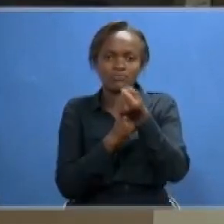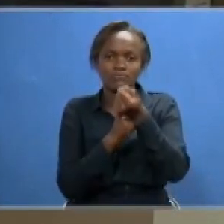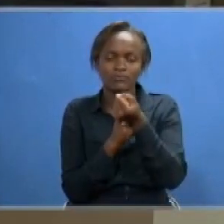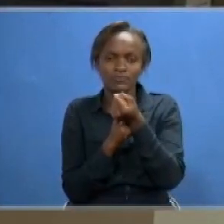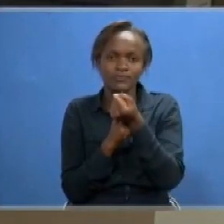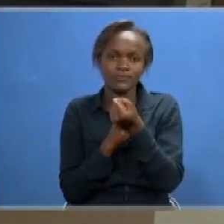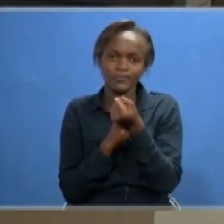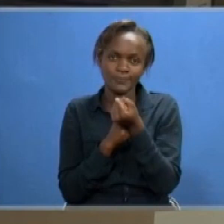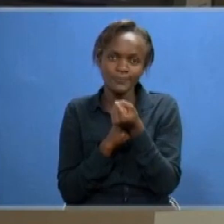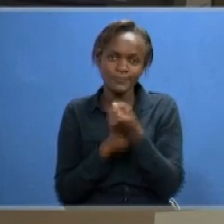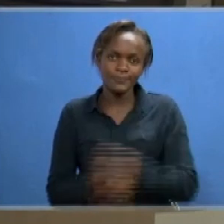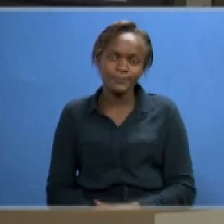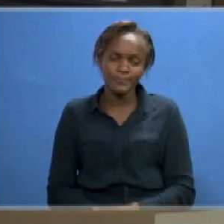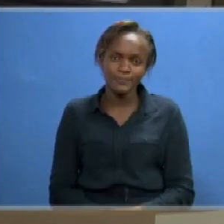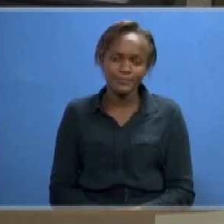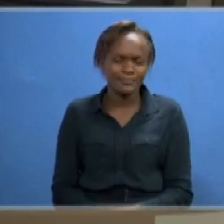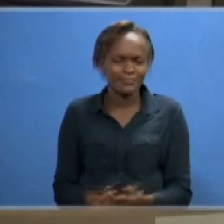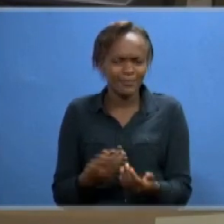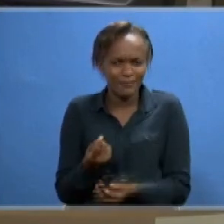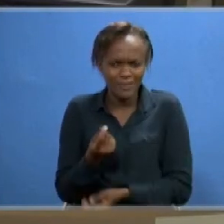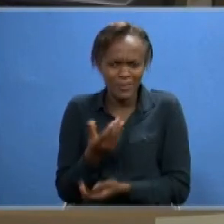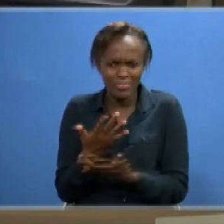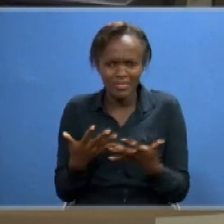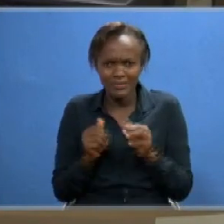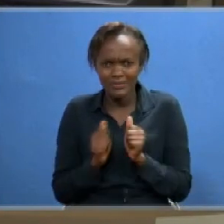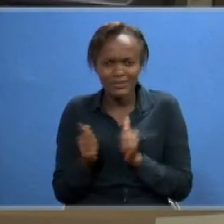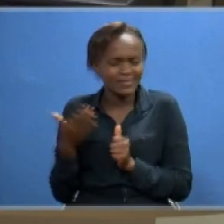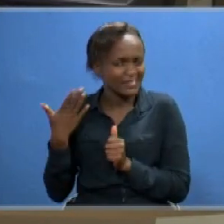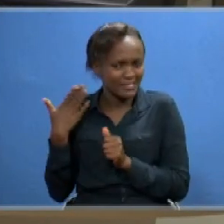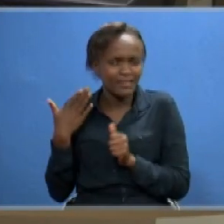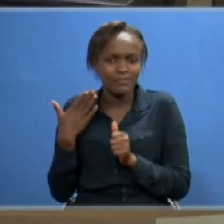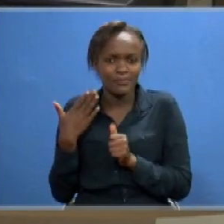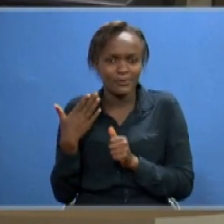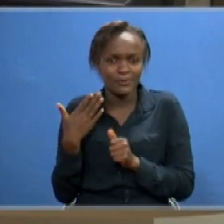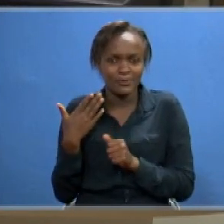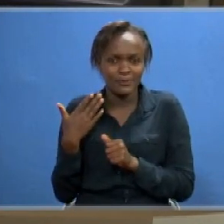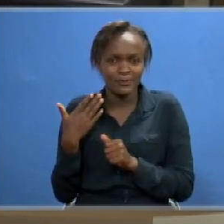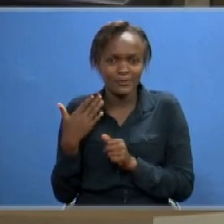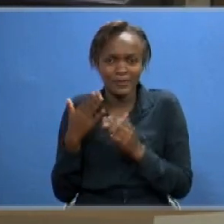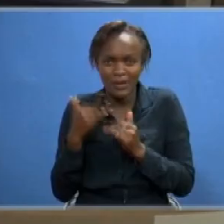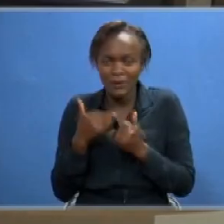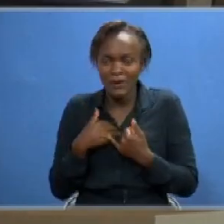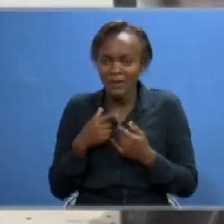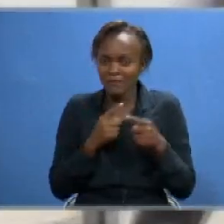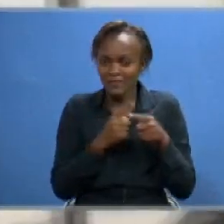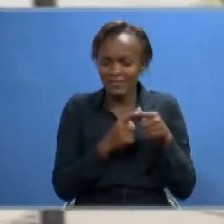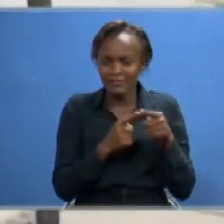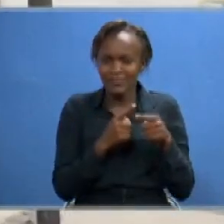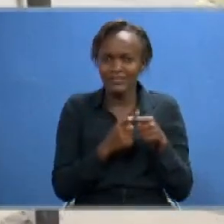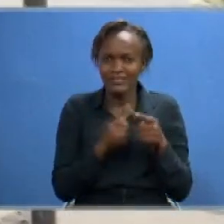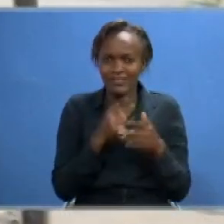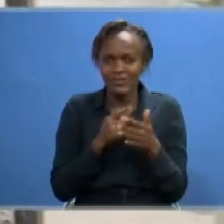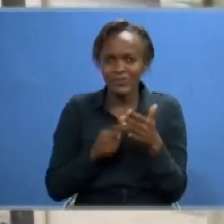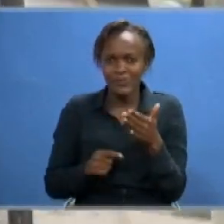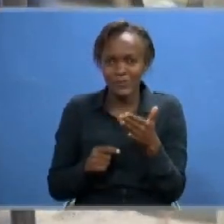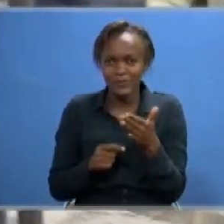One of the things that the initial swabs have, or what people are currently experiencing, is that they are